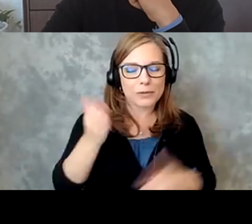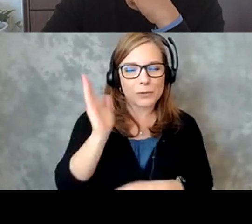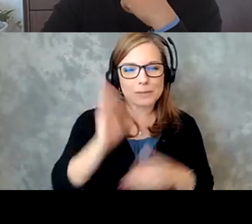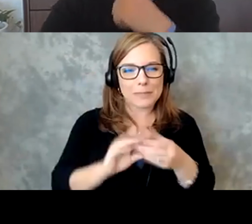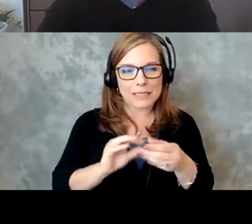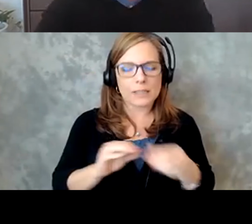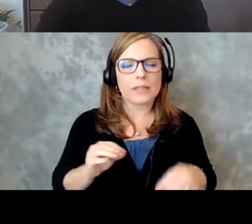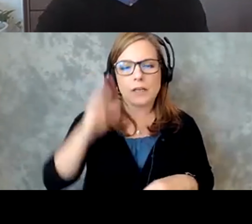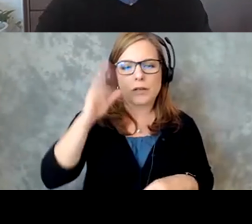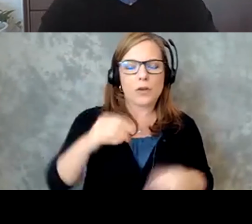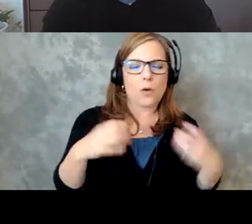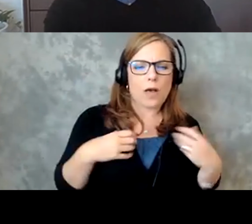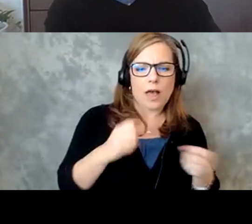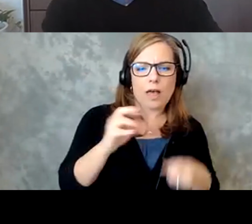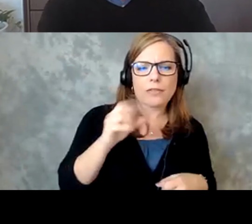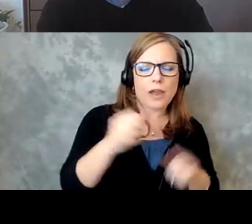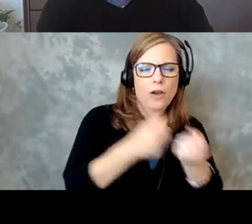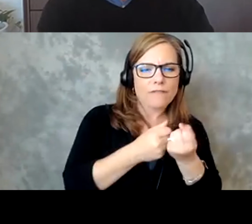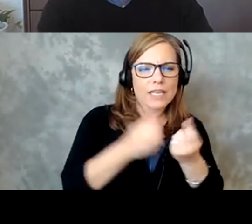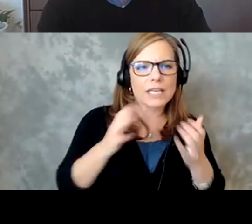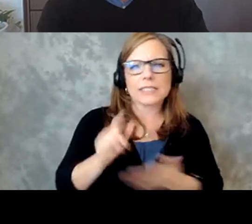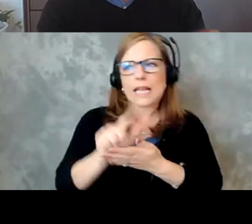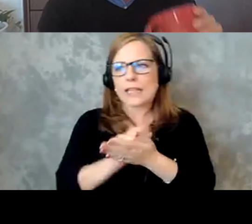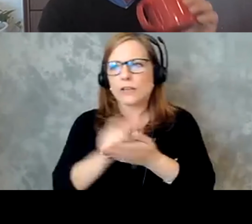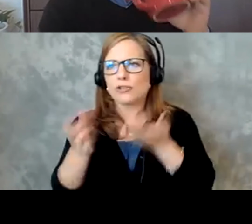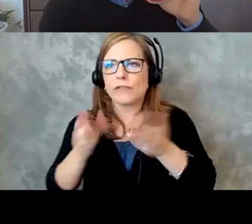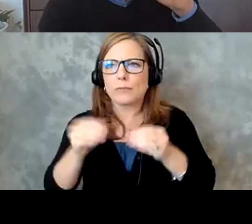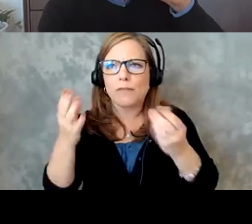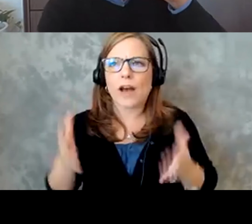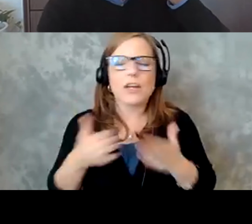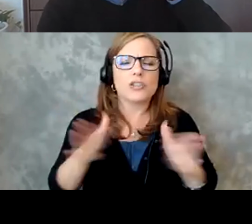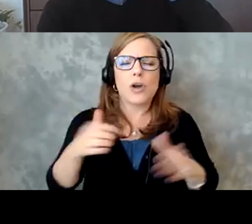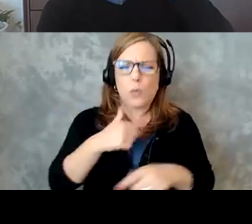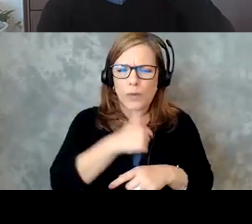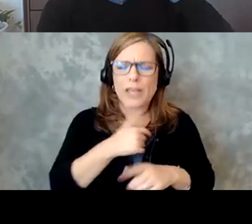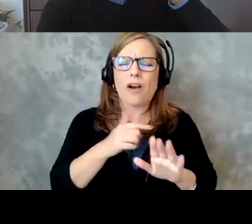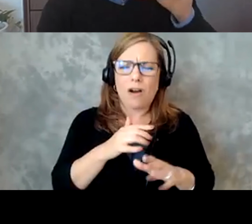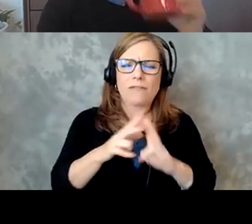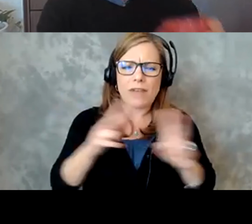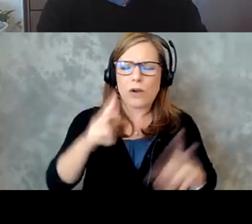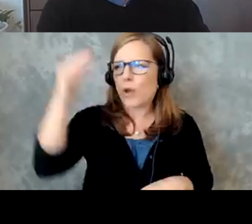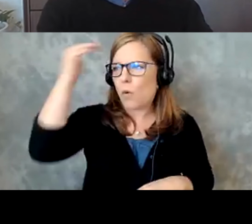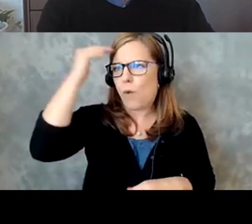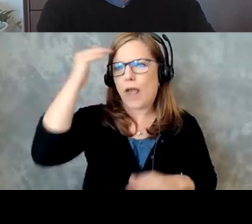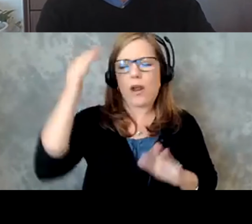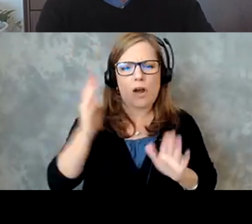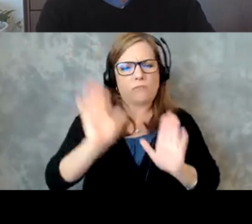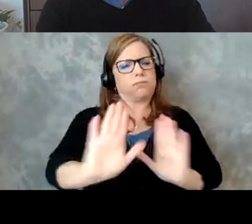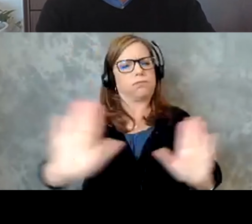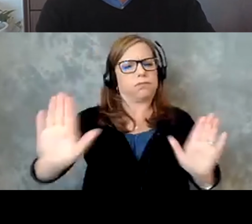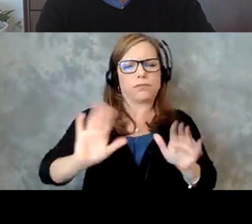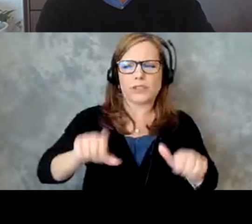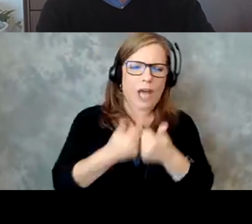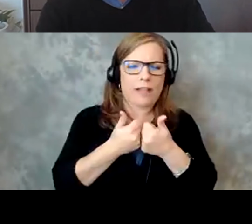Healthcare advocates, legal service providers generally, we're keenly aware of the multiple, varied, challenging social determinants of health